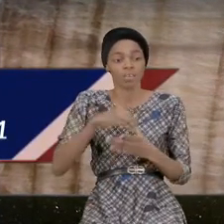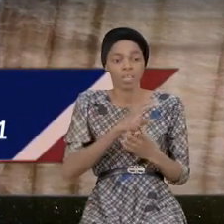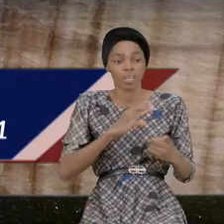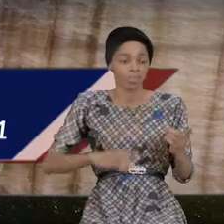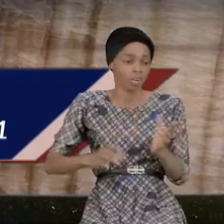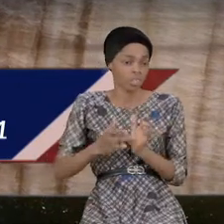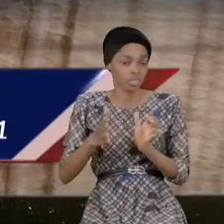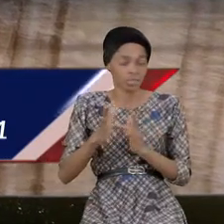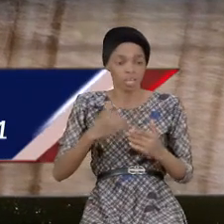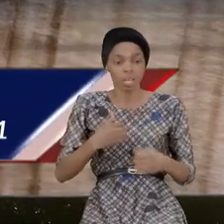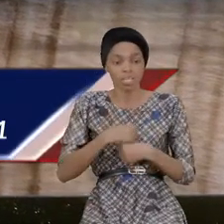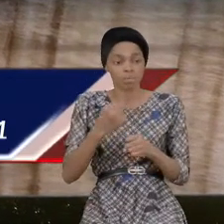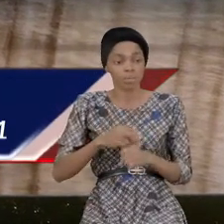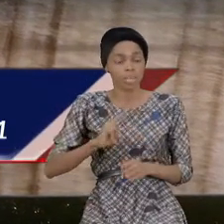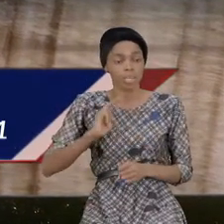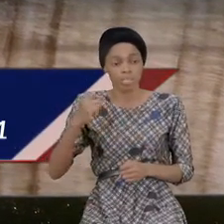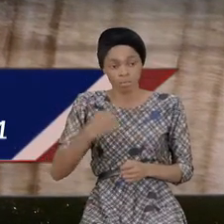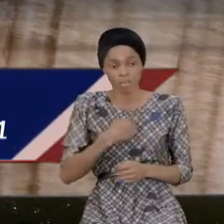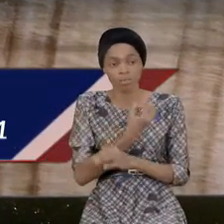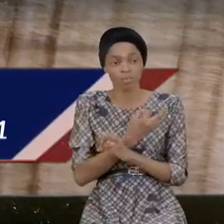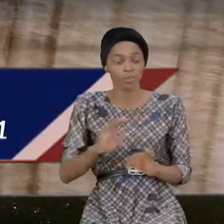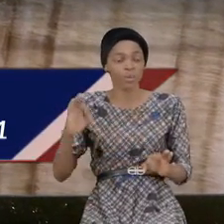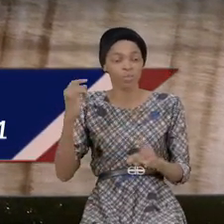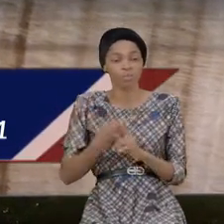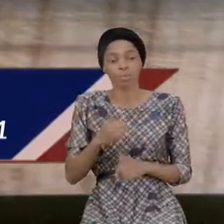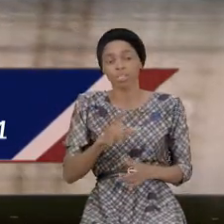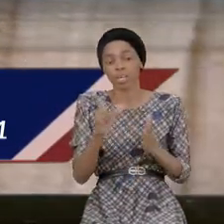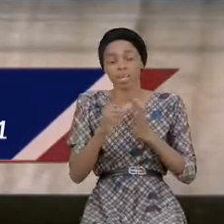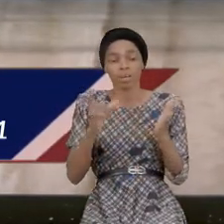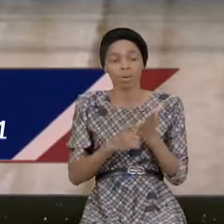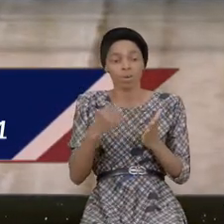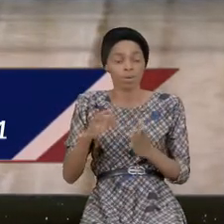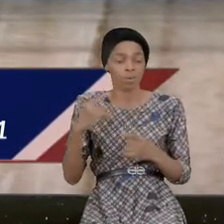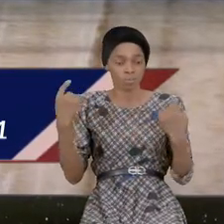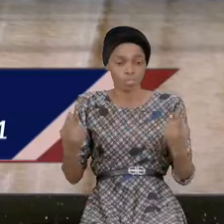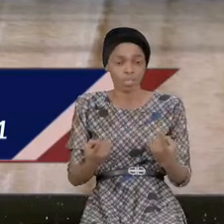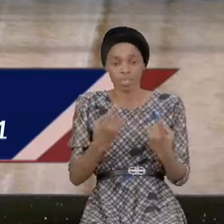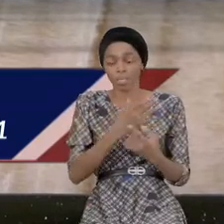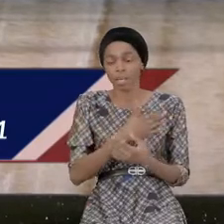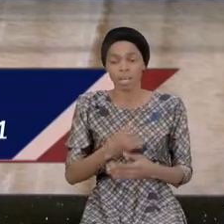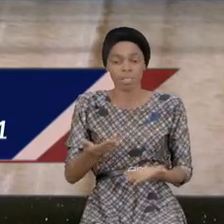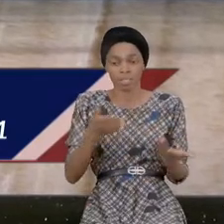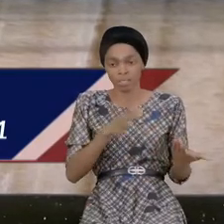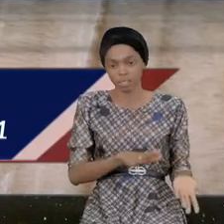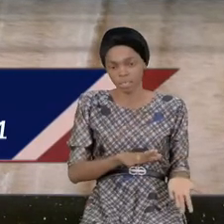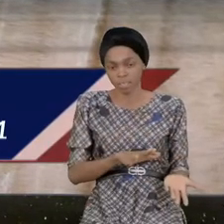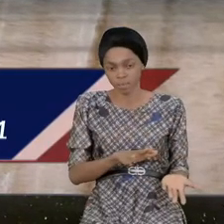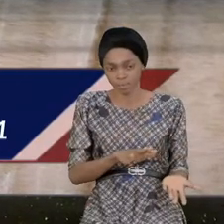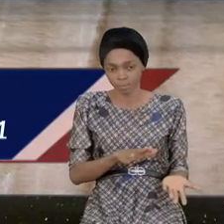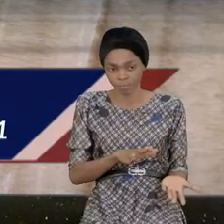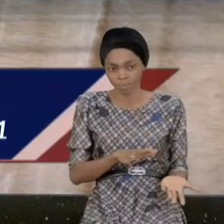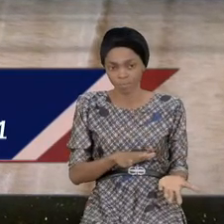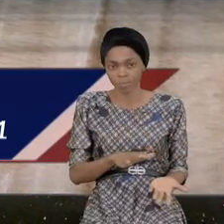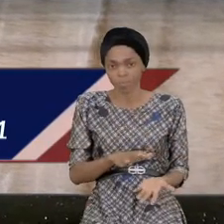Christ Jesus has made me free from the law of sin and death.